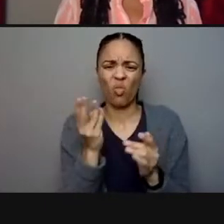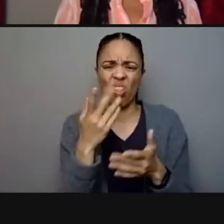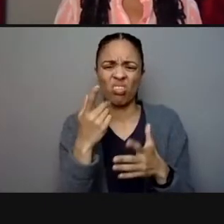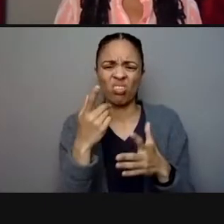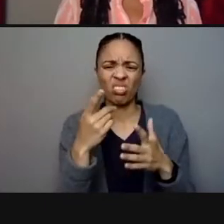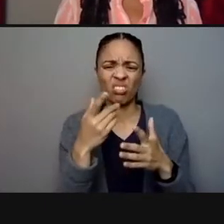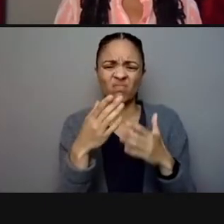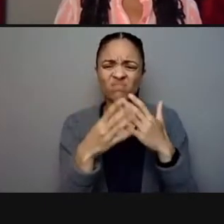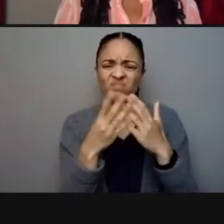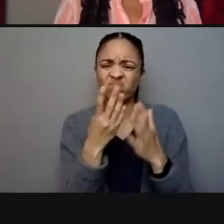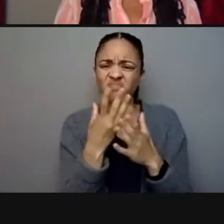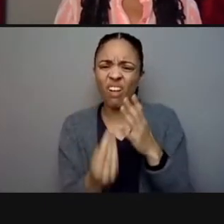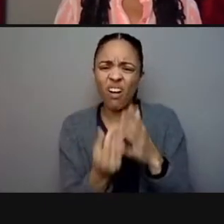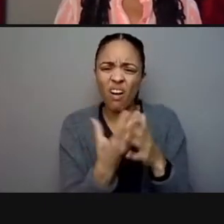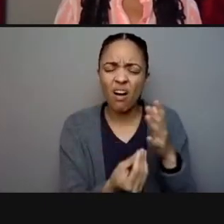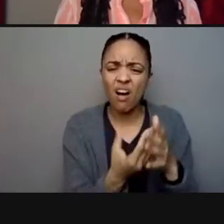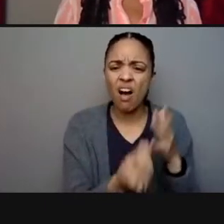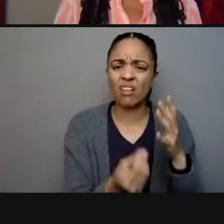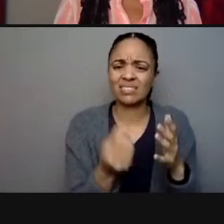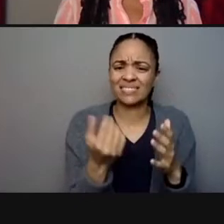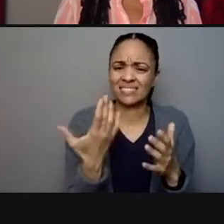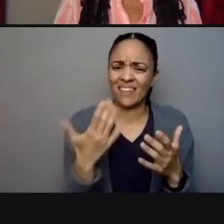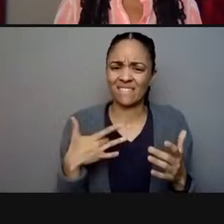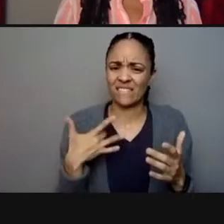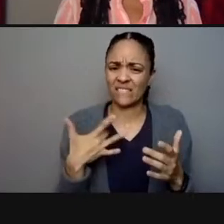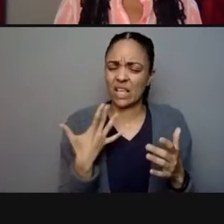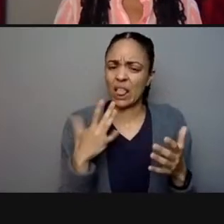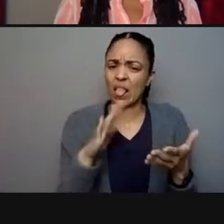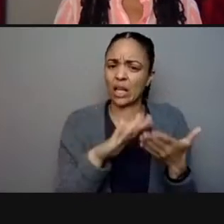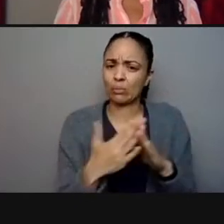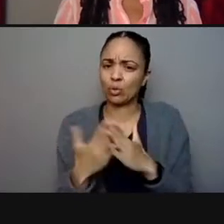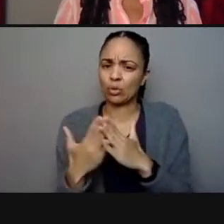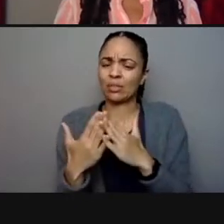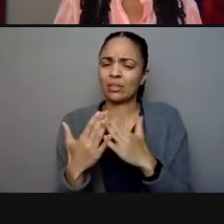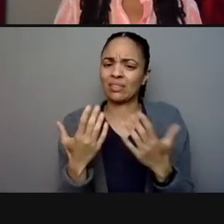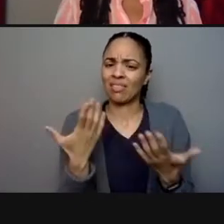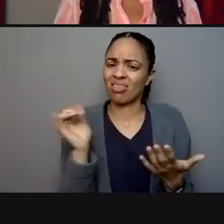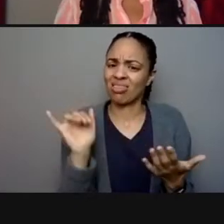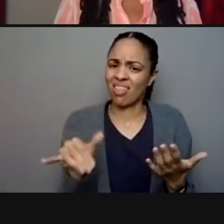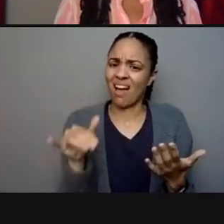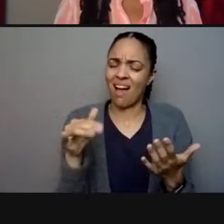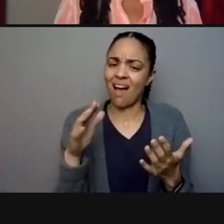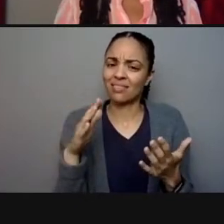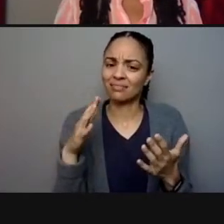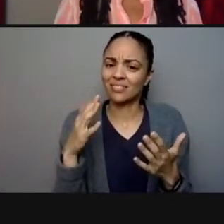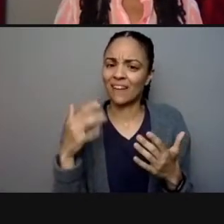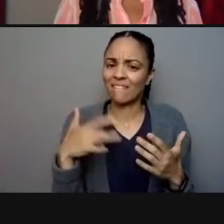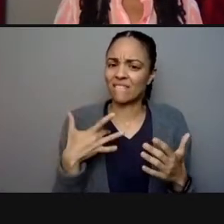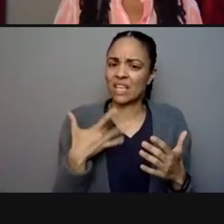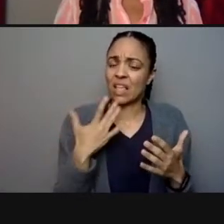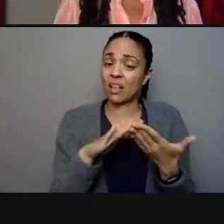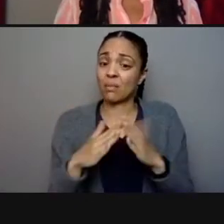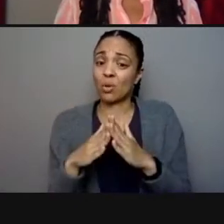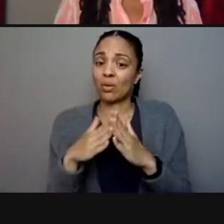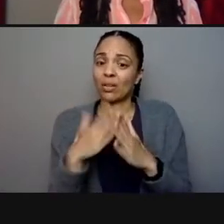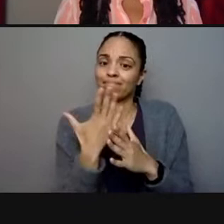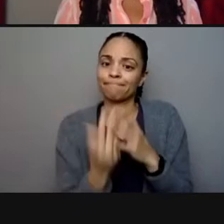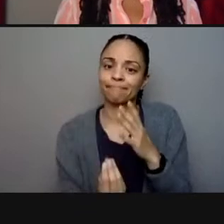but we lost that, man. And I have memories of that sense of community. And it